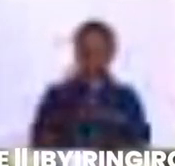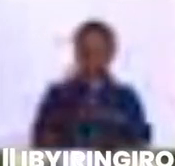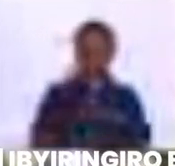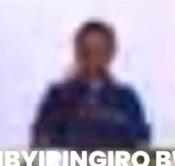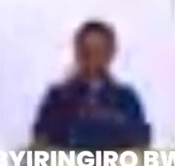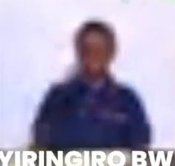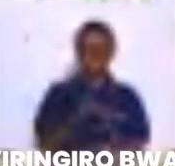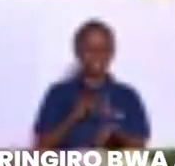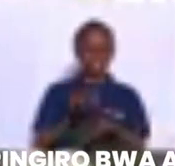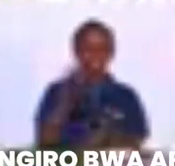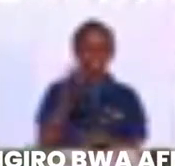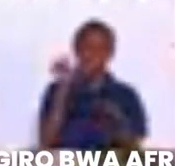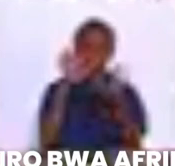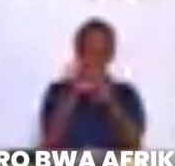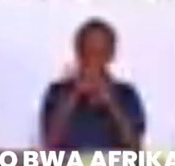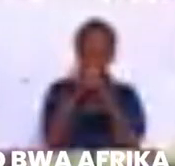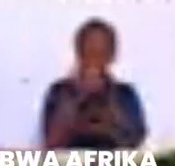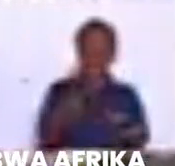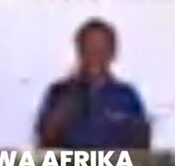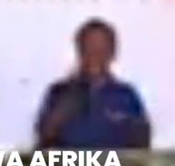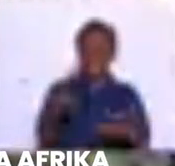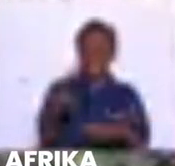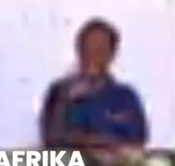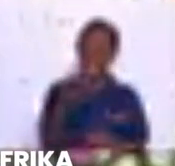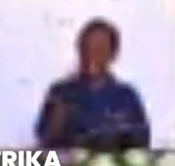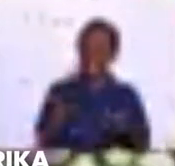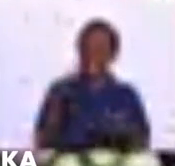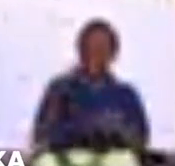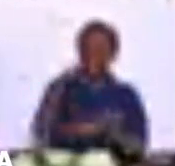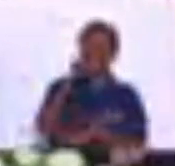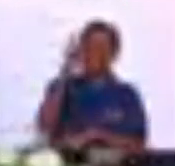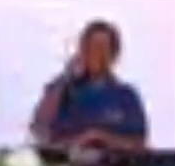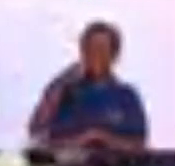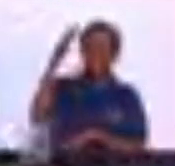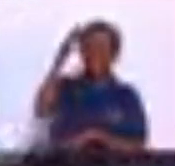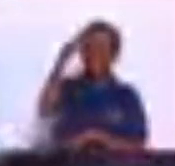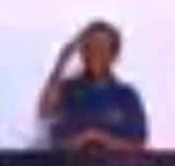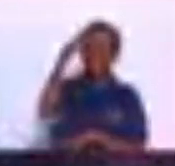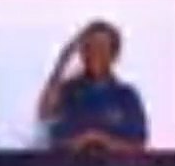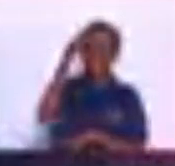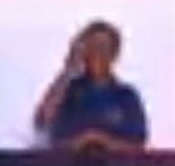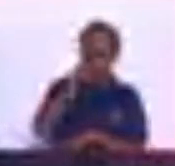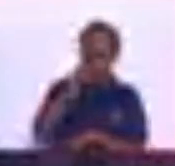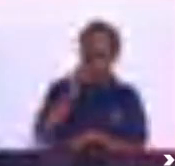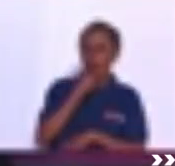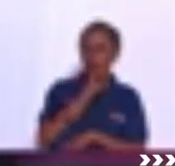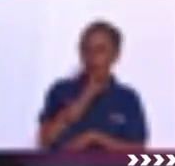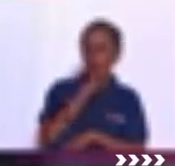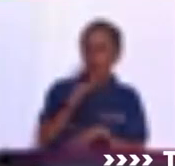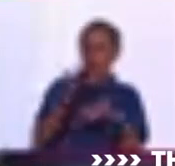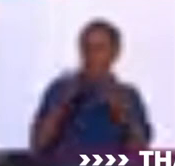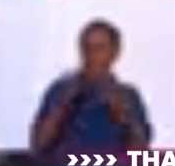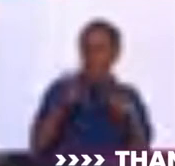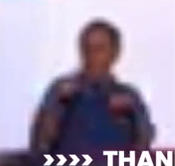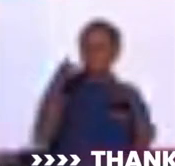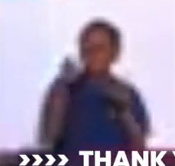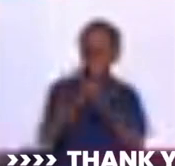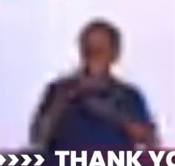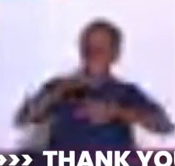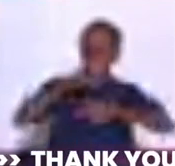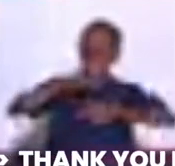So when he says anything, you have to know that a man has done